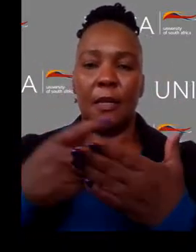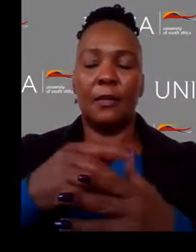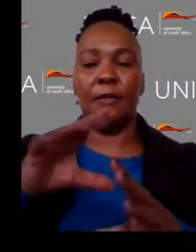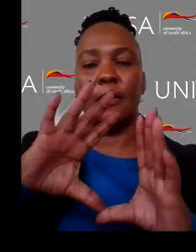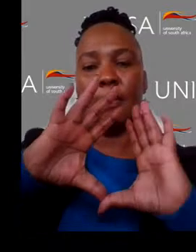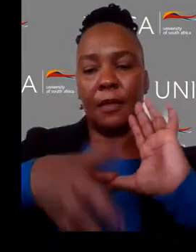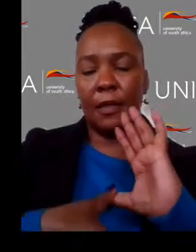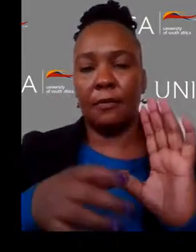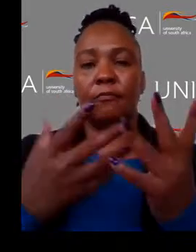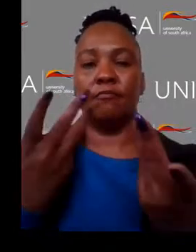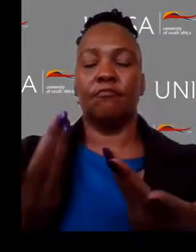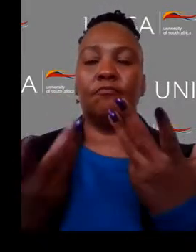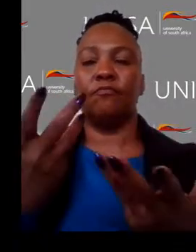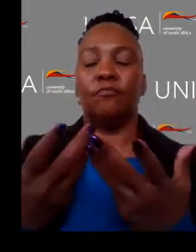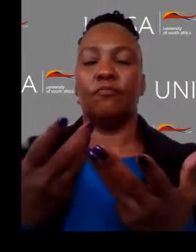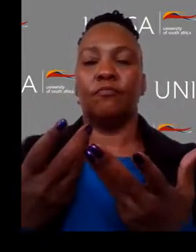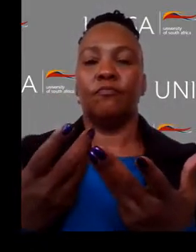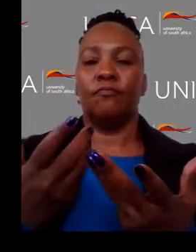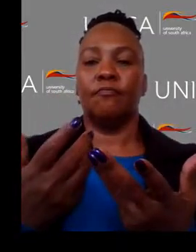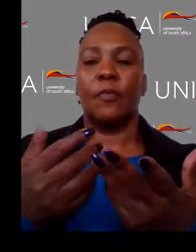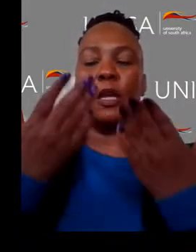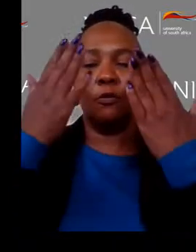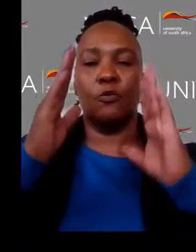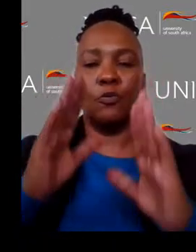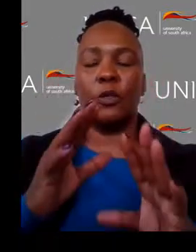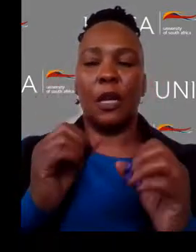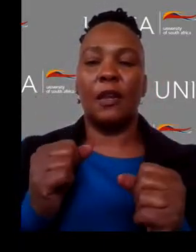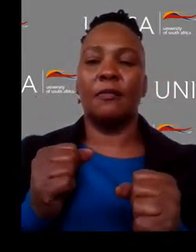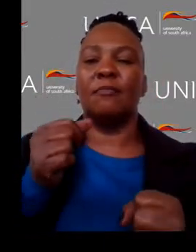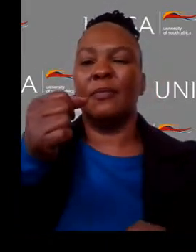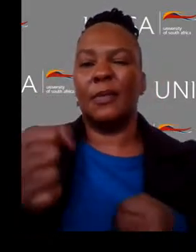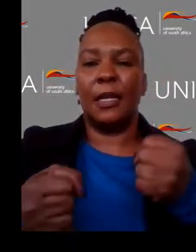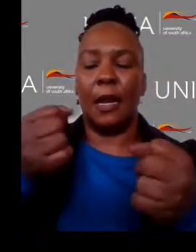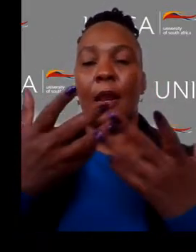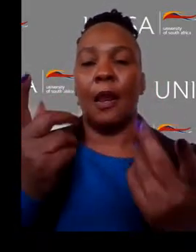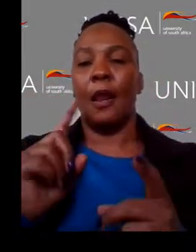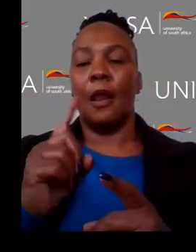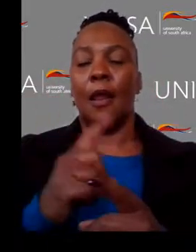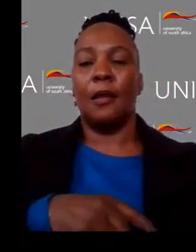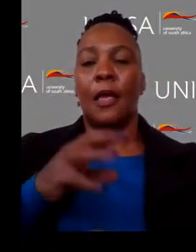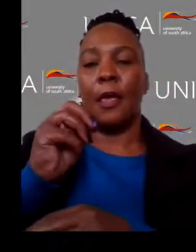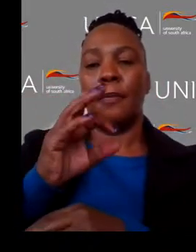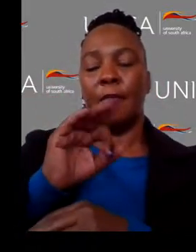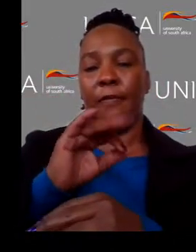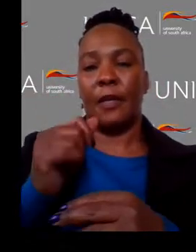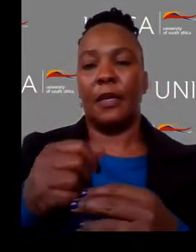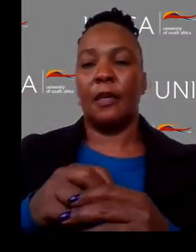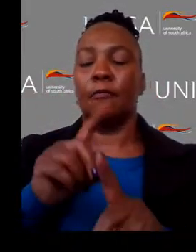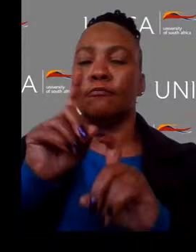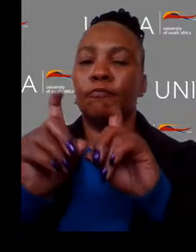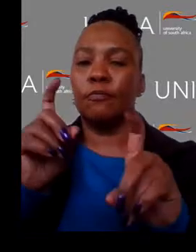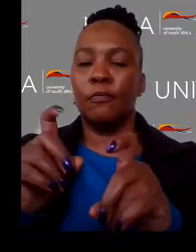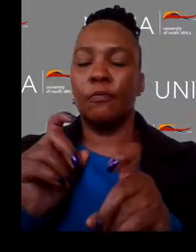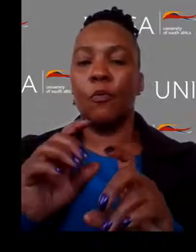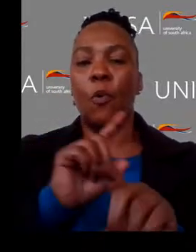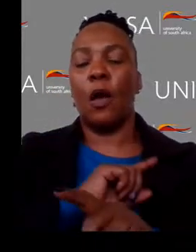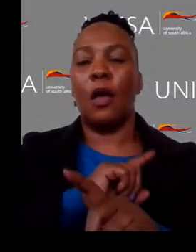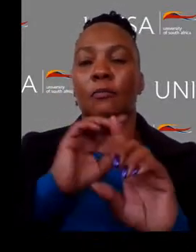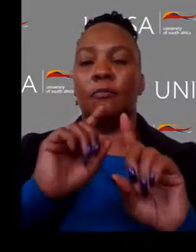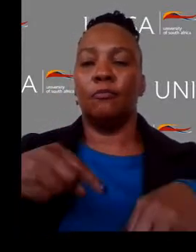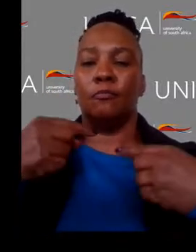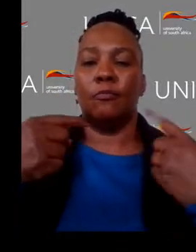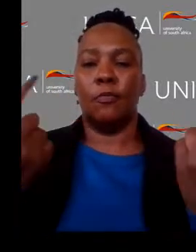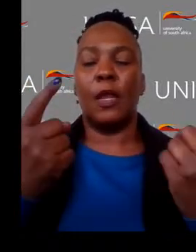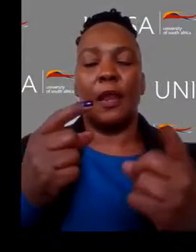you are a student that is struggling with the MFA inquiries, because then you won't be able to